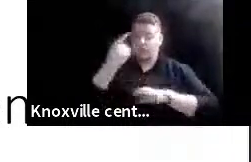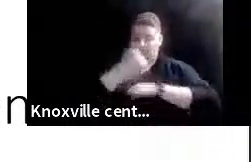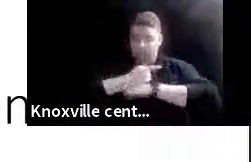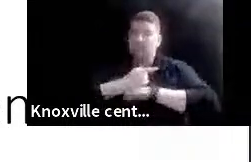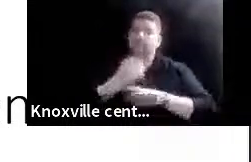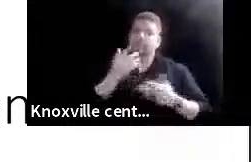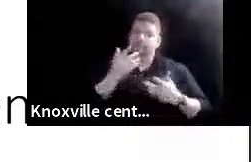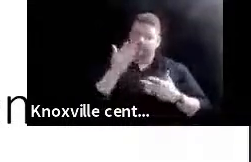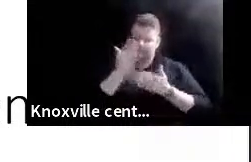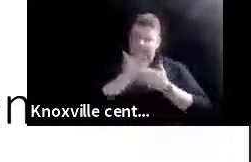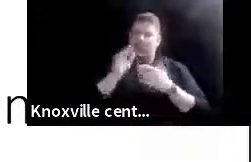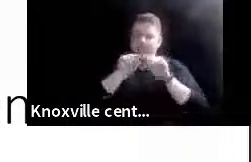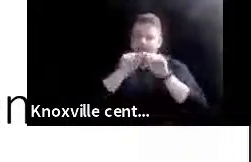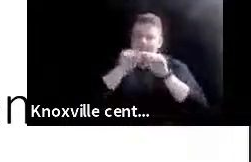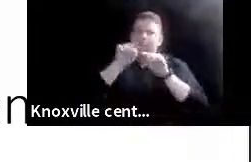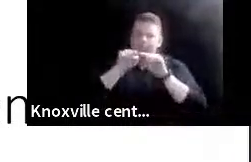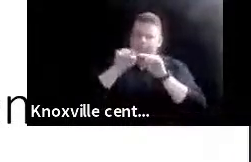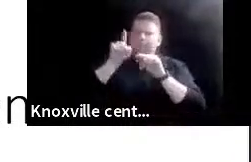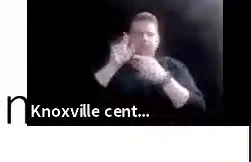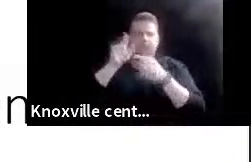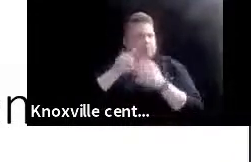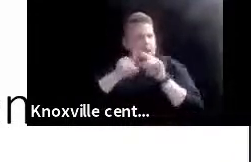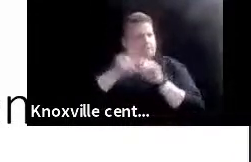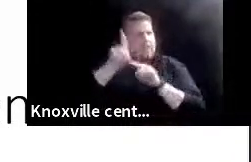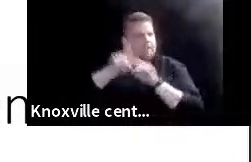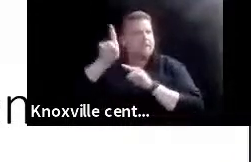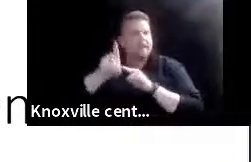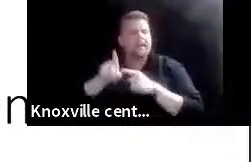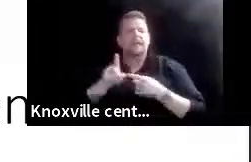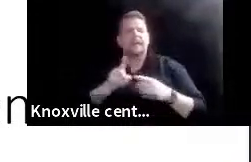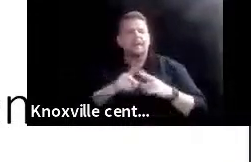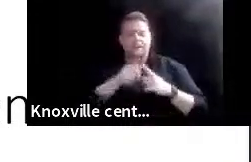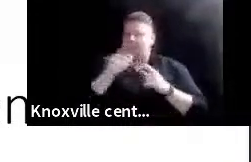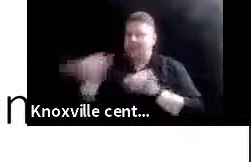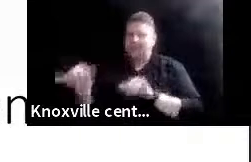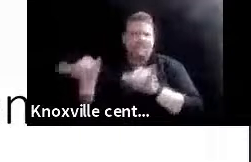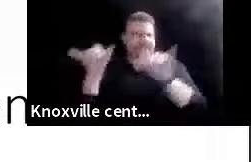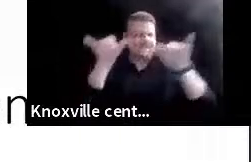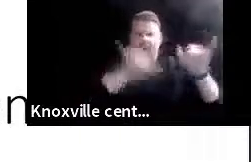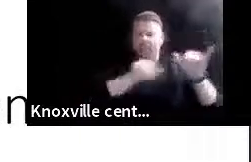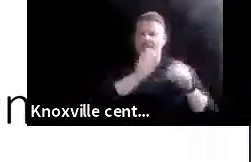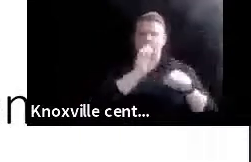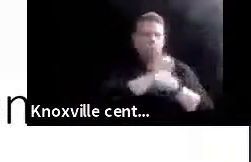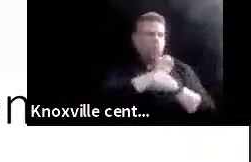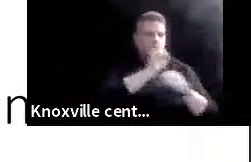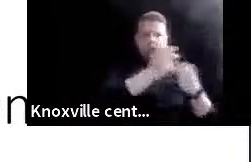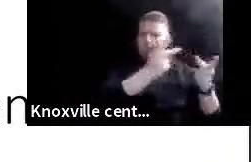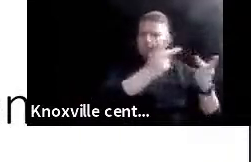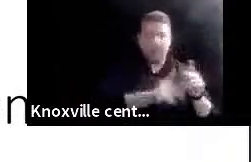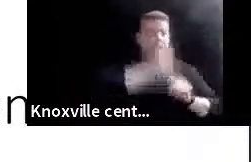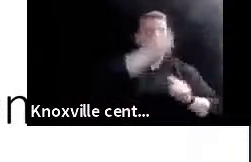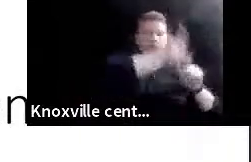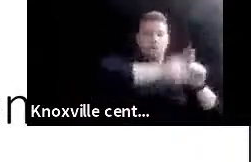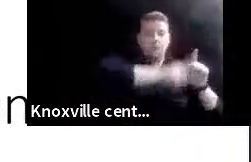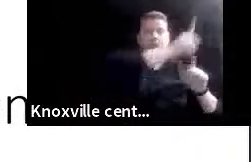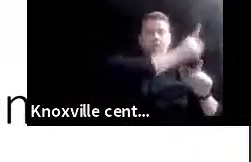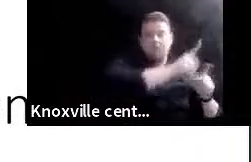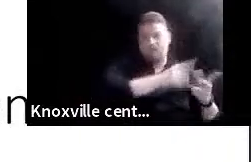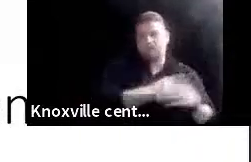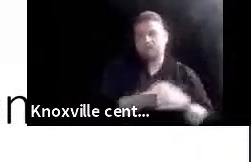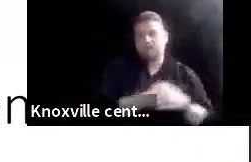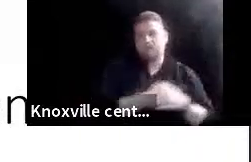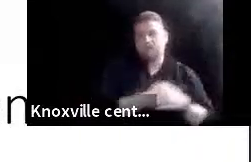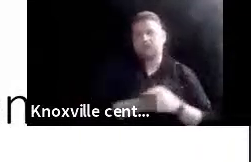some smaller spikes in people staying at home, but it's not to the same magnitude that we see people taking off work.